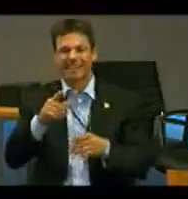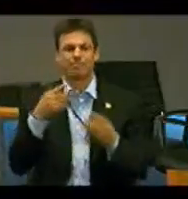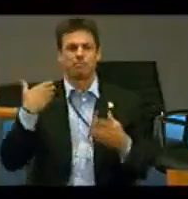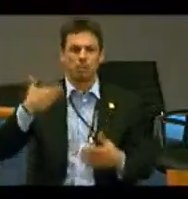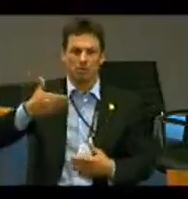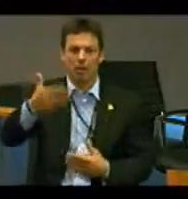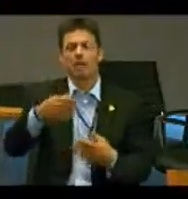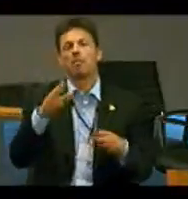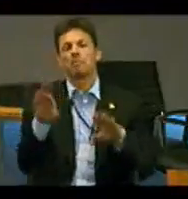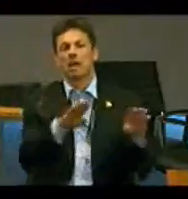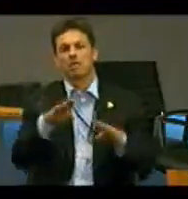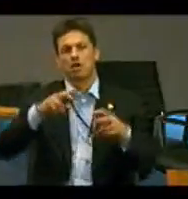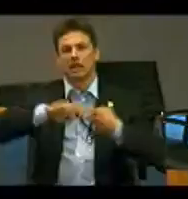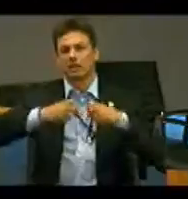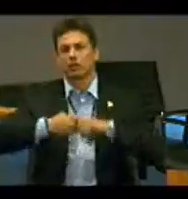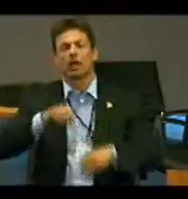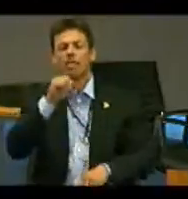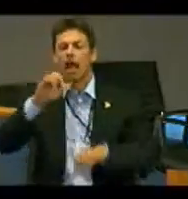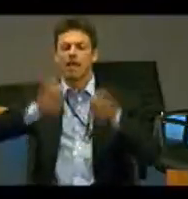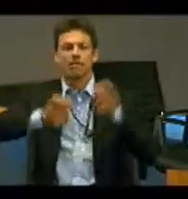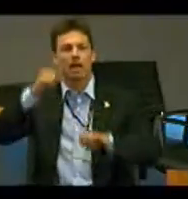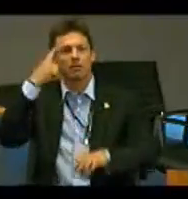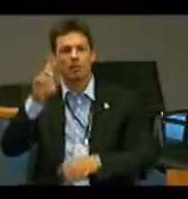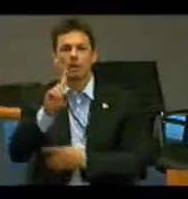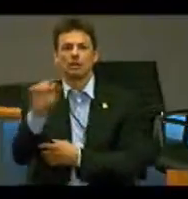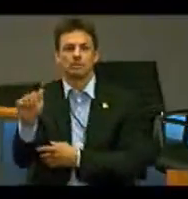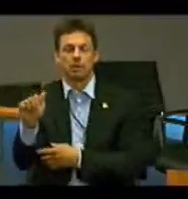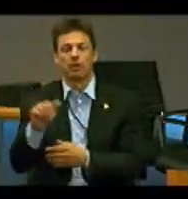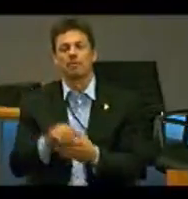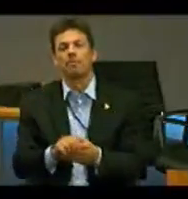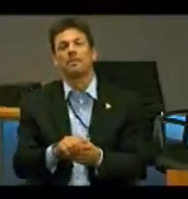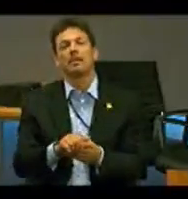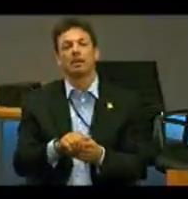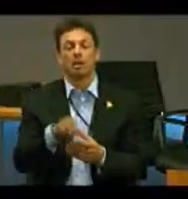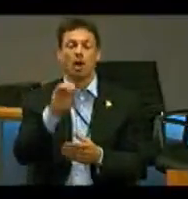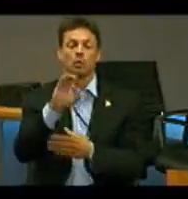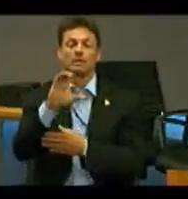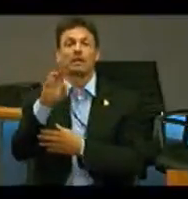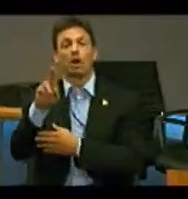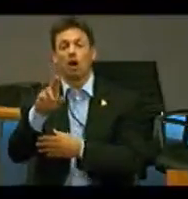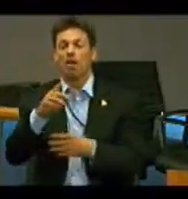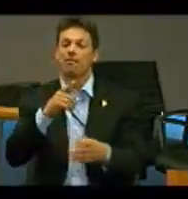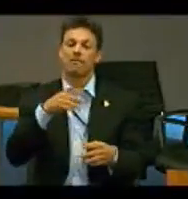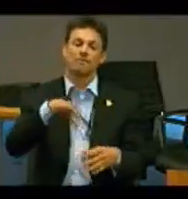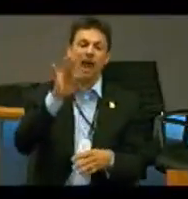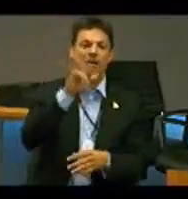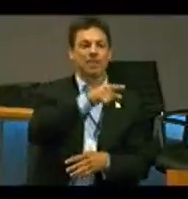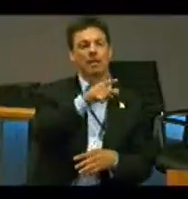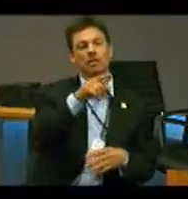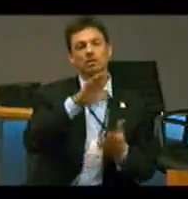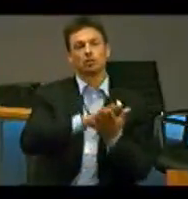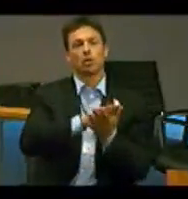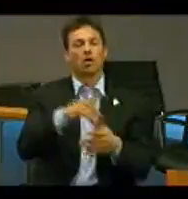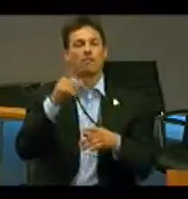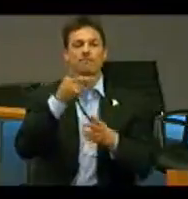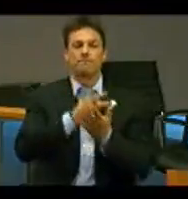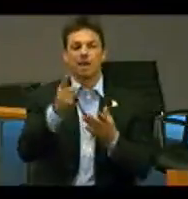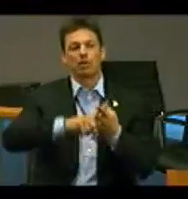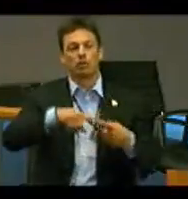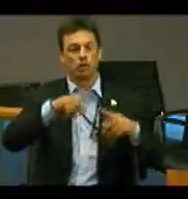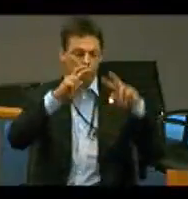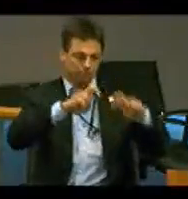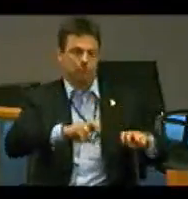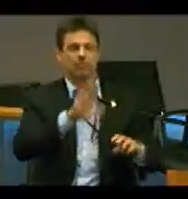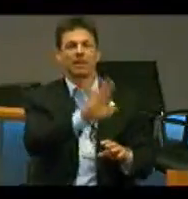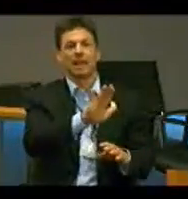issues, was not evaluated for disability. OCR found that the district failed to evaluate Native American students for disabilities